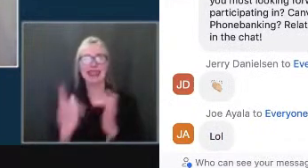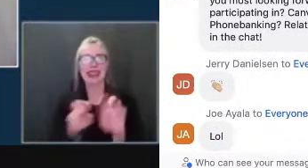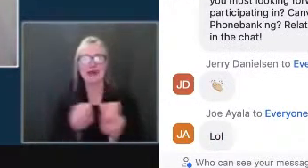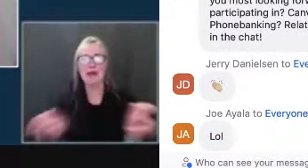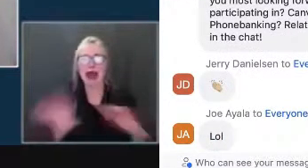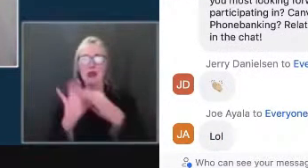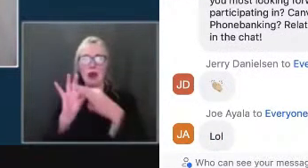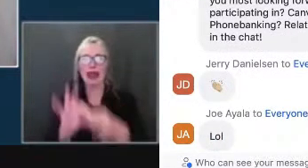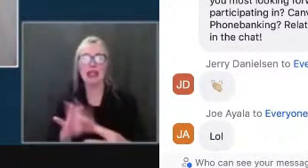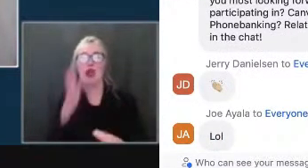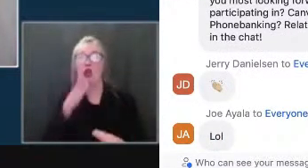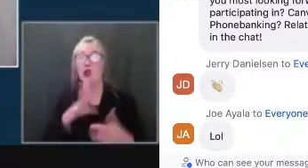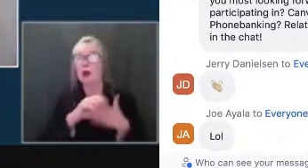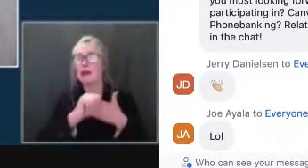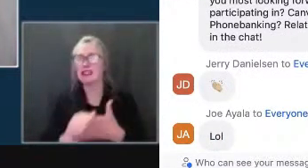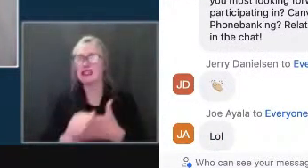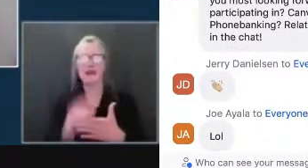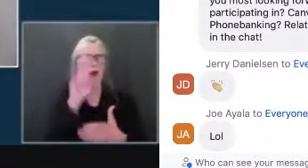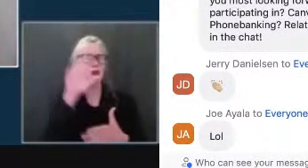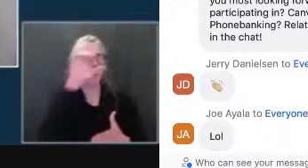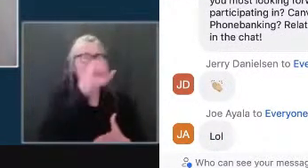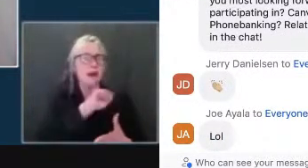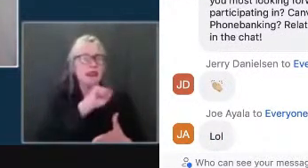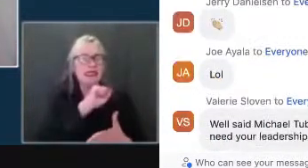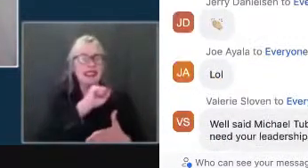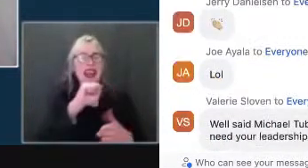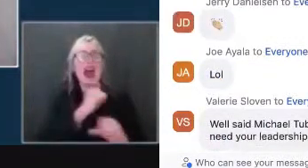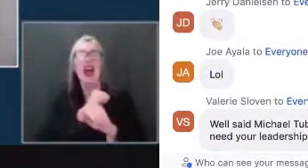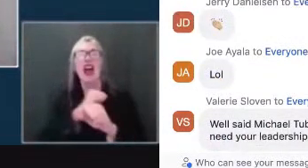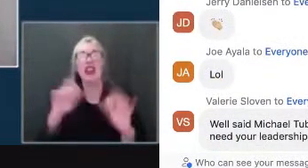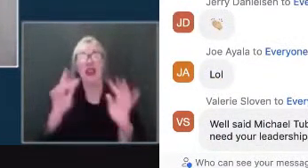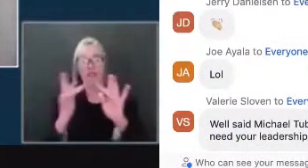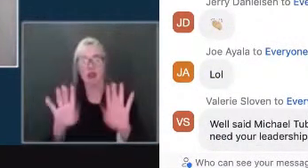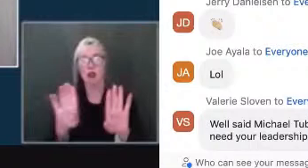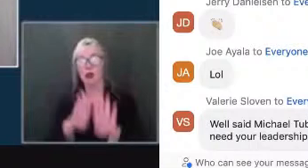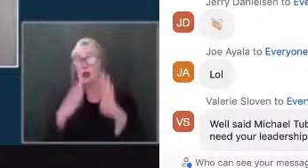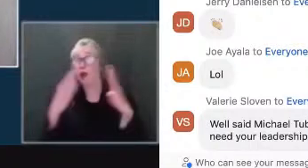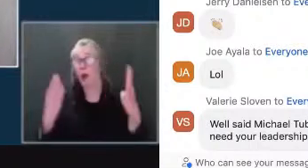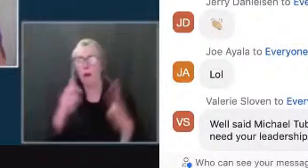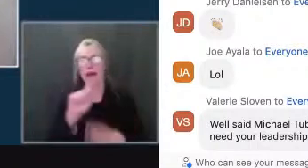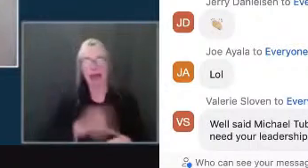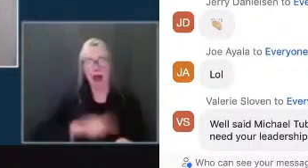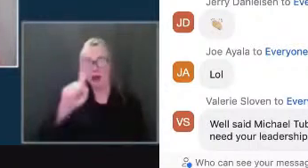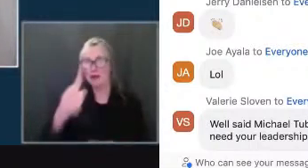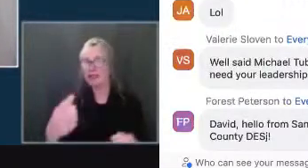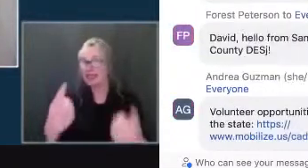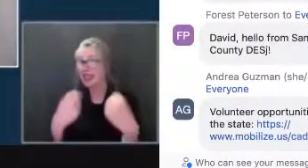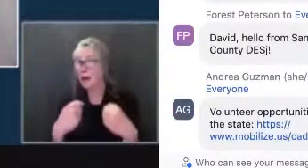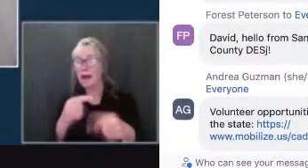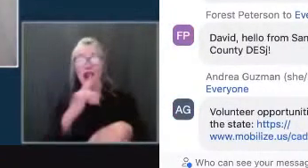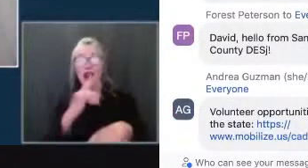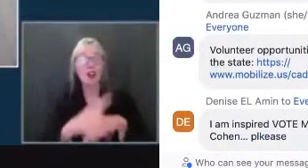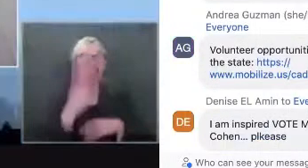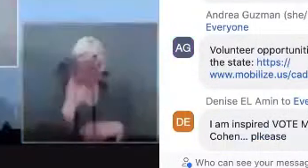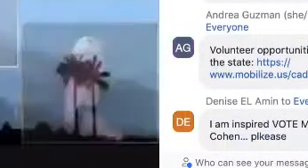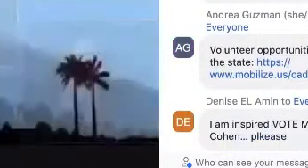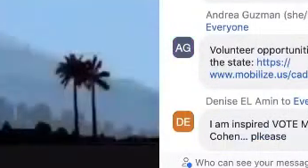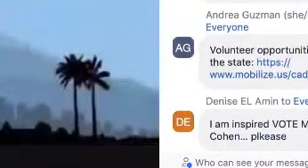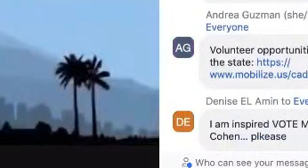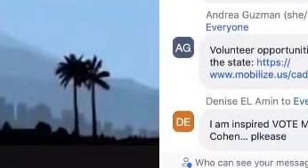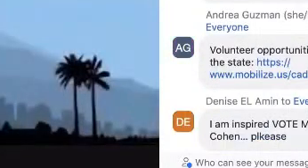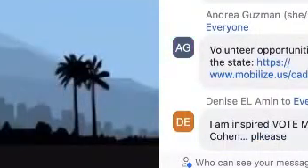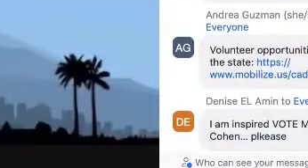miss. Virtual doors open at 1 p.m., so feel free to come back early. See you this afternoon.